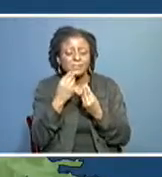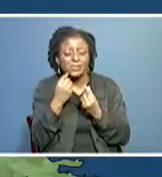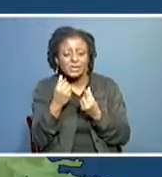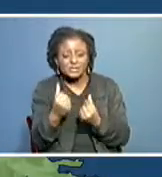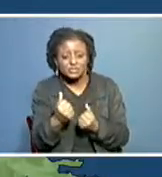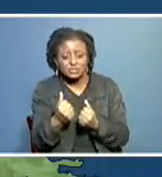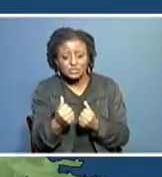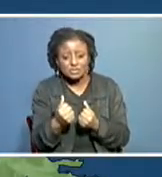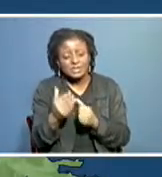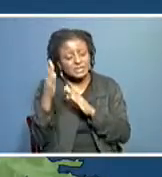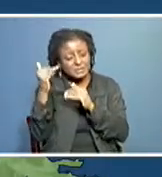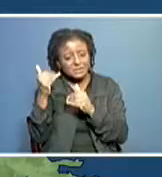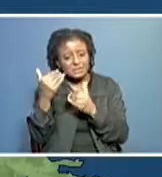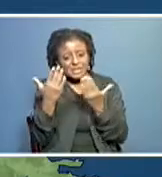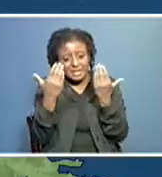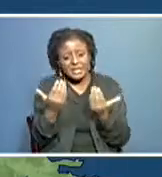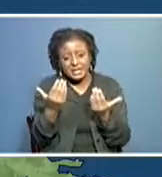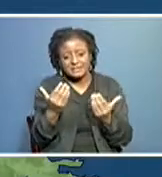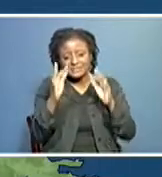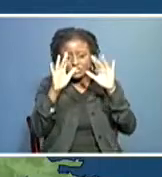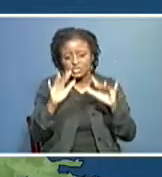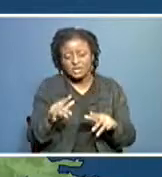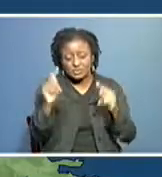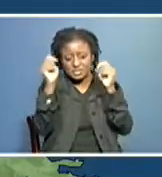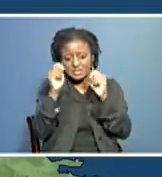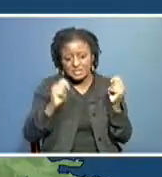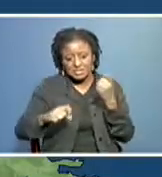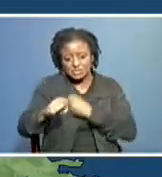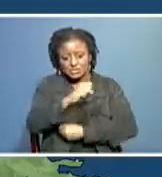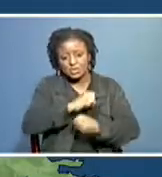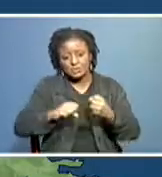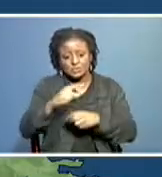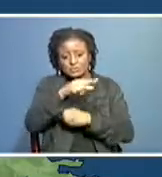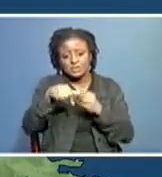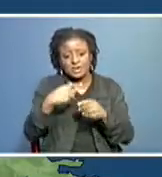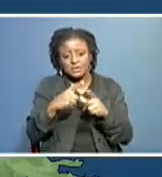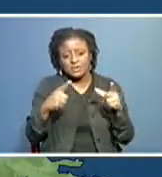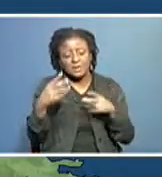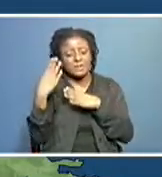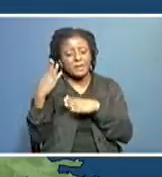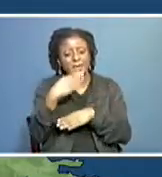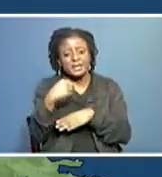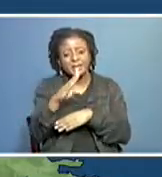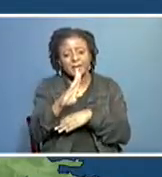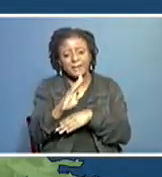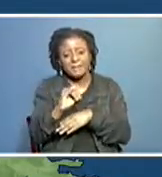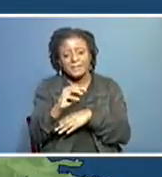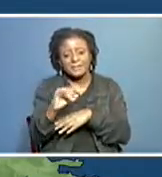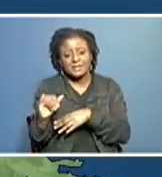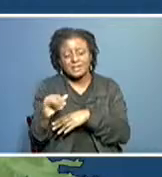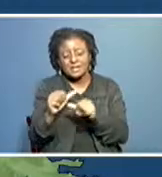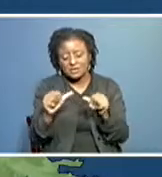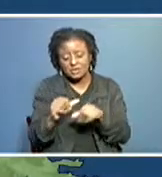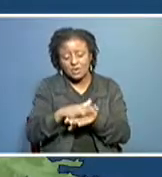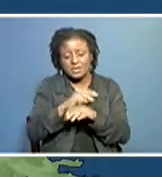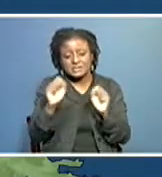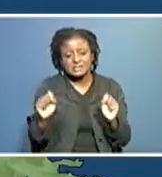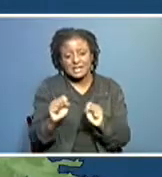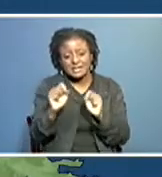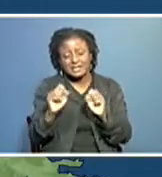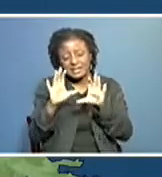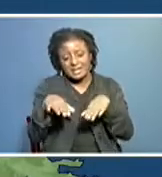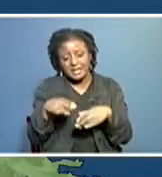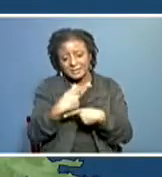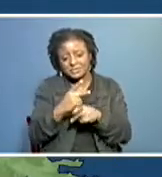heating, you can expect some heavy showers and thunderstorms around the Grand Bahama and Bimini area on Saturday, and they could produce some dangerous lightning